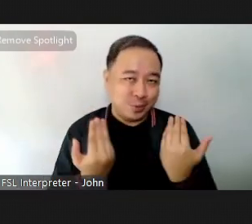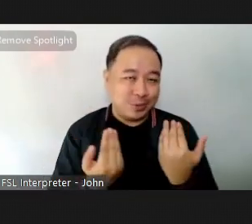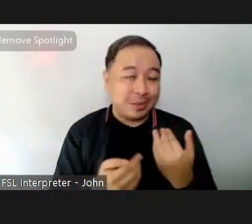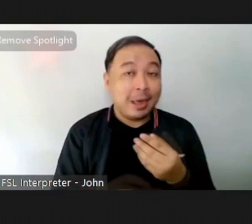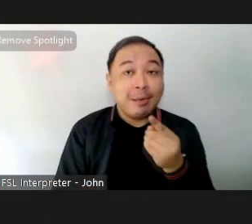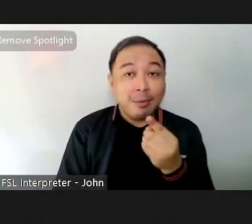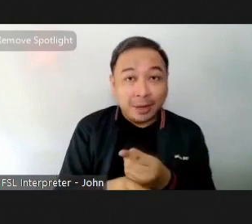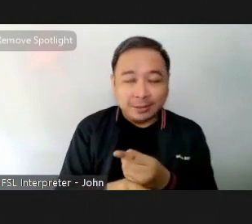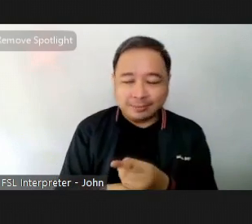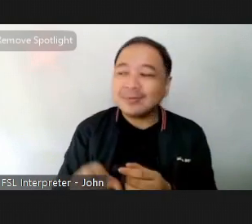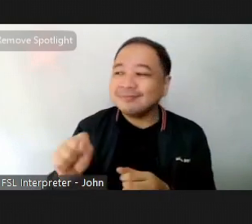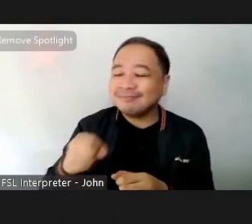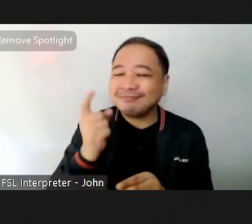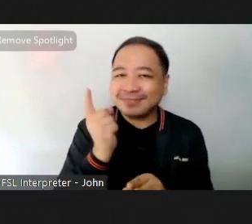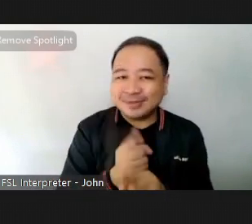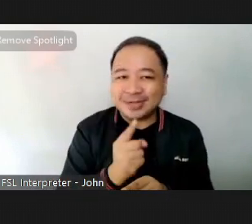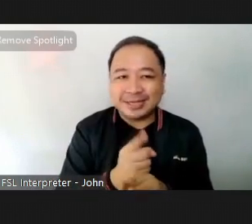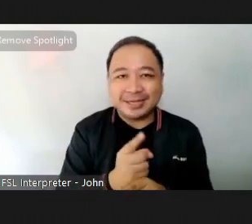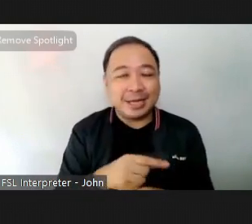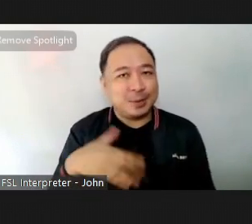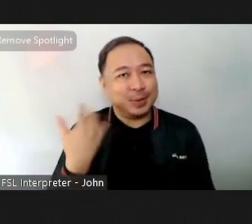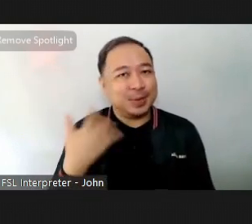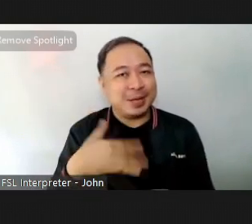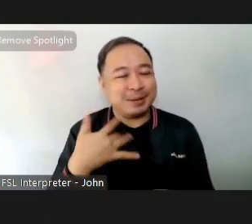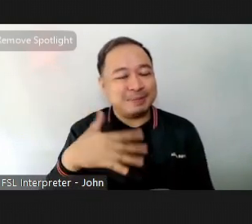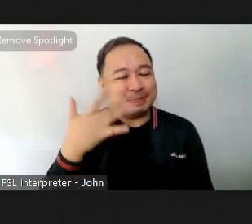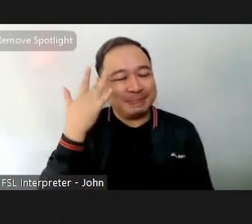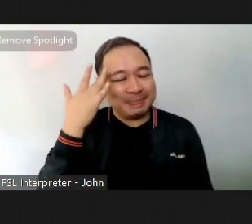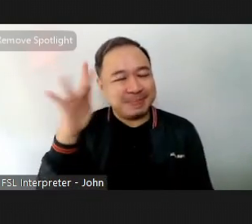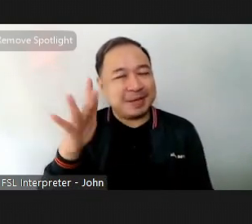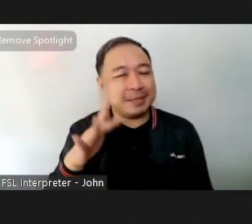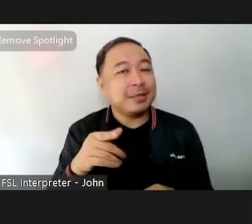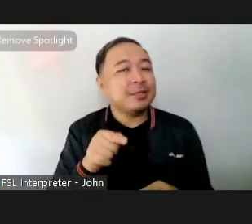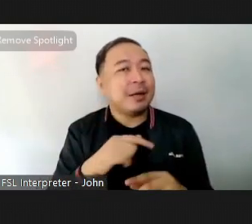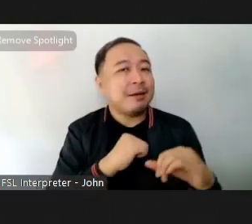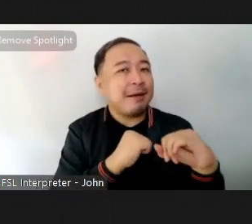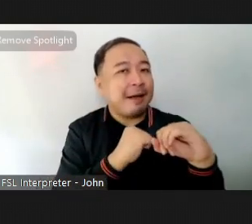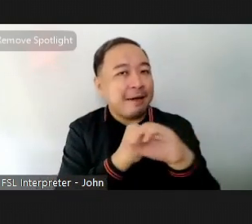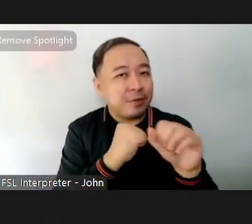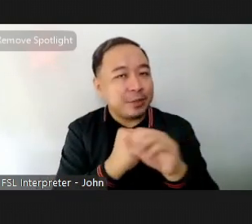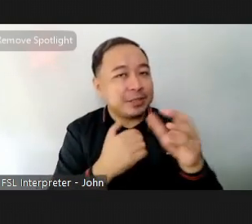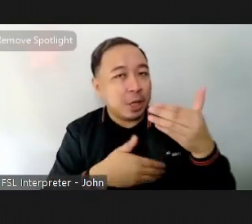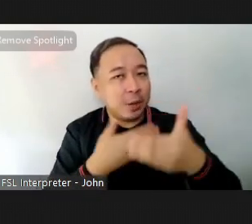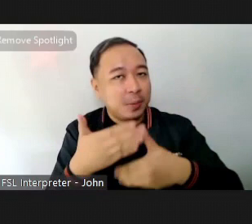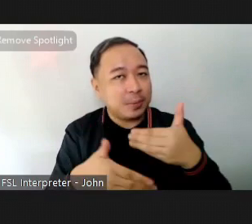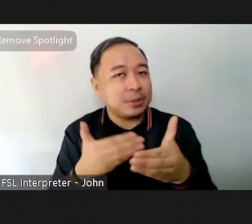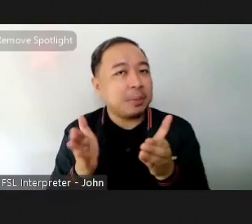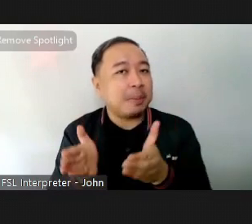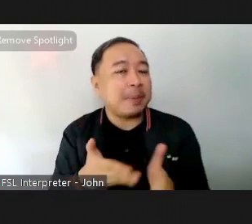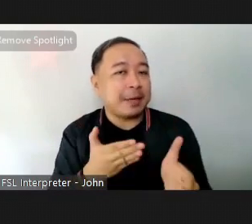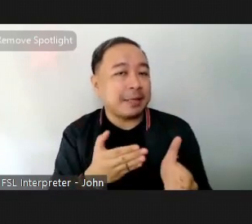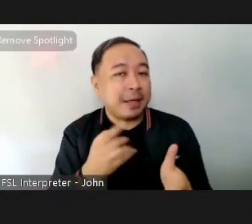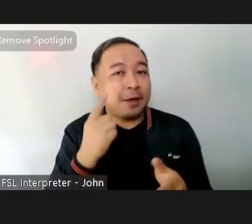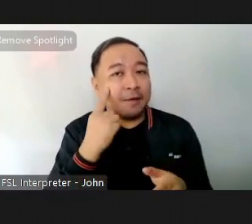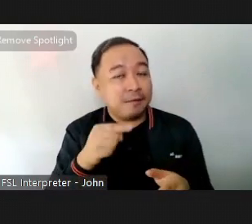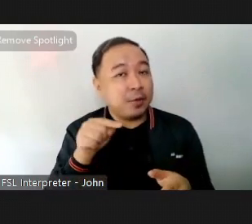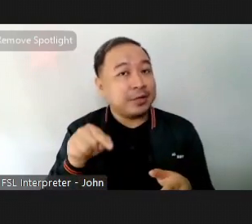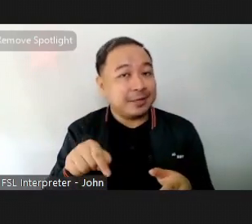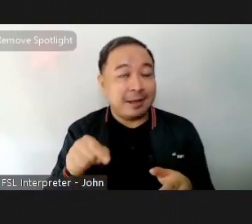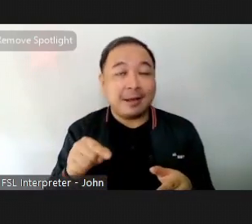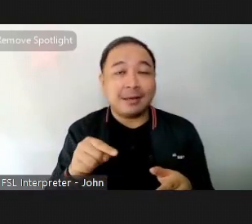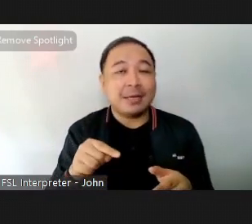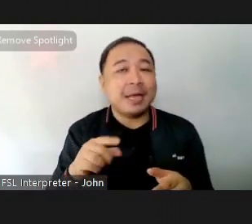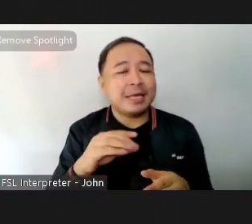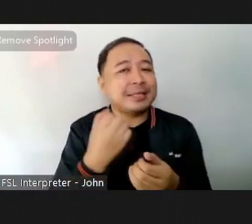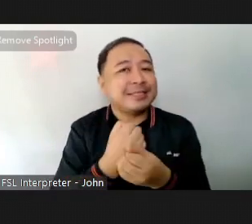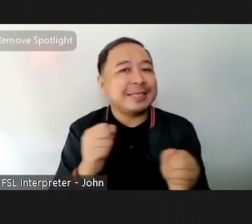yan, Ramir. Ang galing, di ba? And this advocacy operational plan for the PPE-EVAC and Safer Kids PH